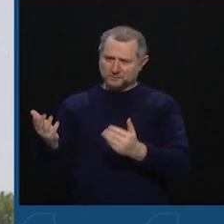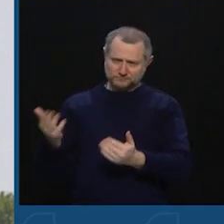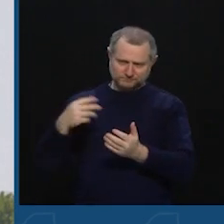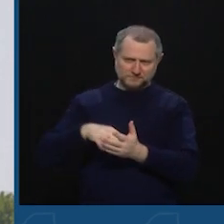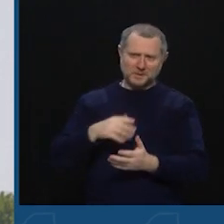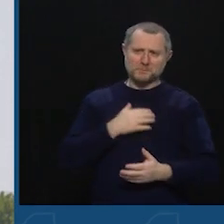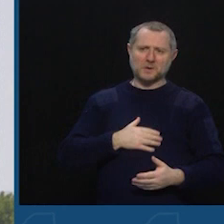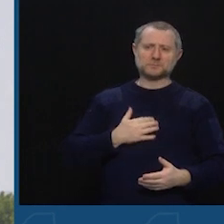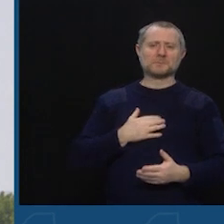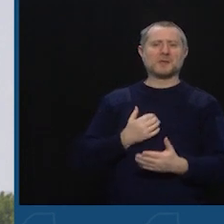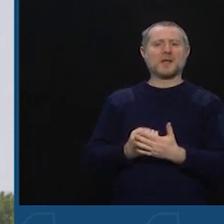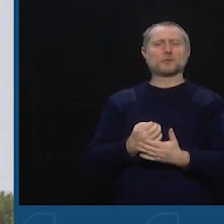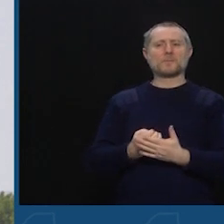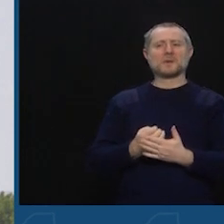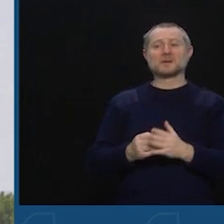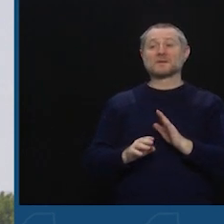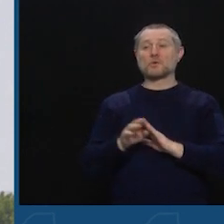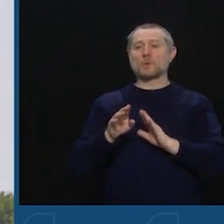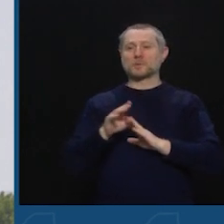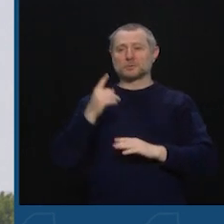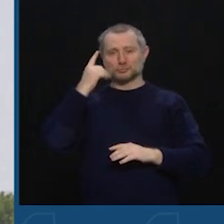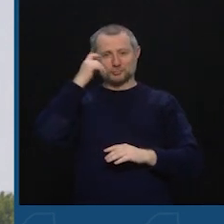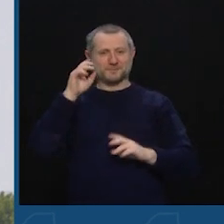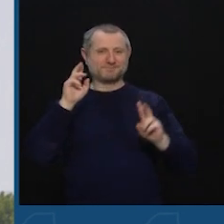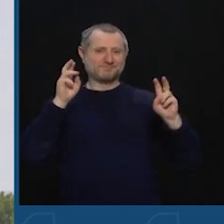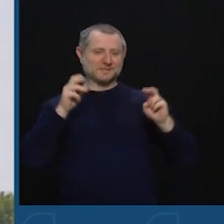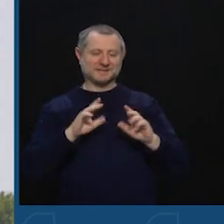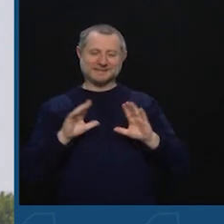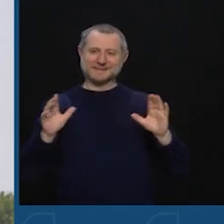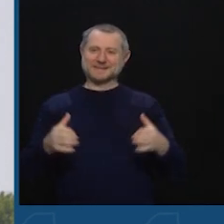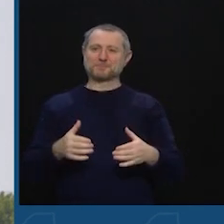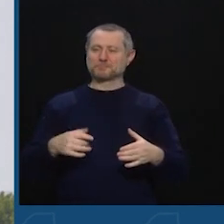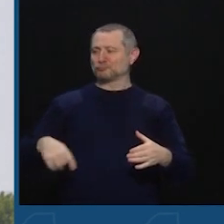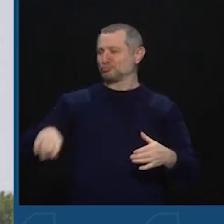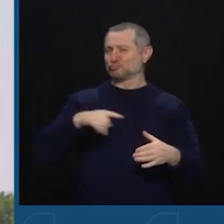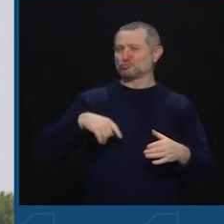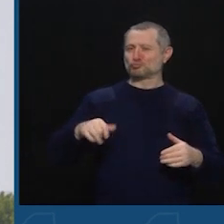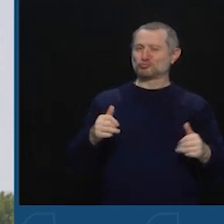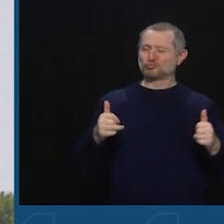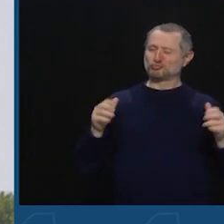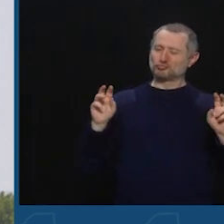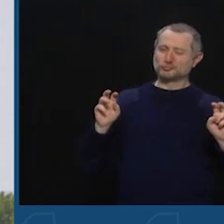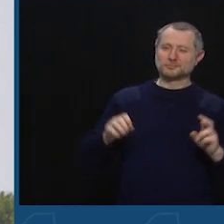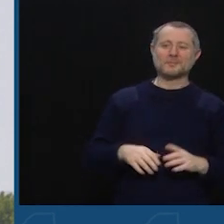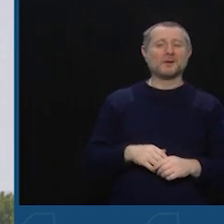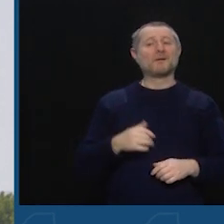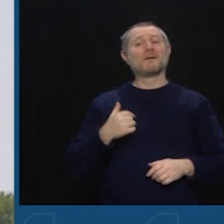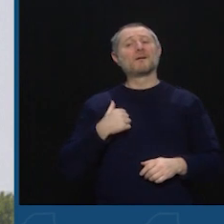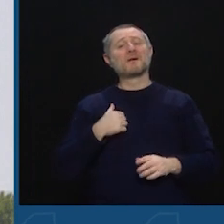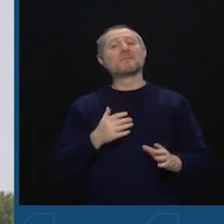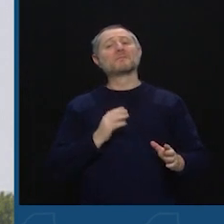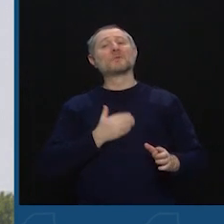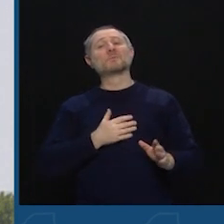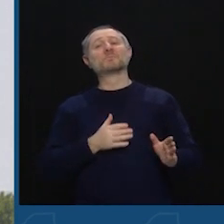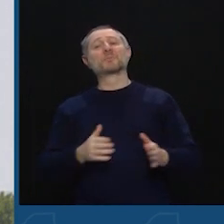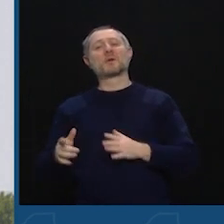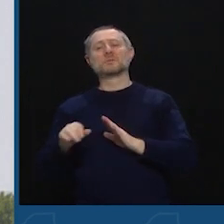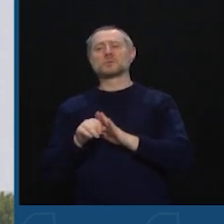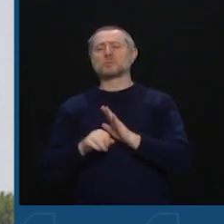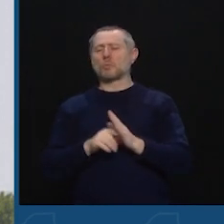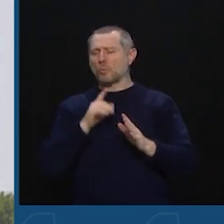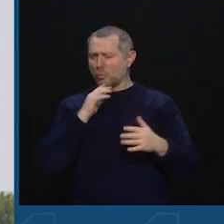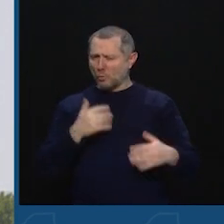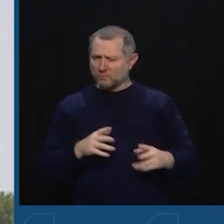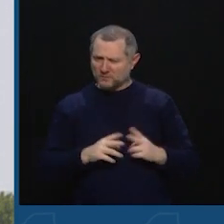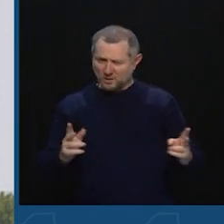development dream team. So yes, we put forth a very bold vision for the state of New York because we have challenges